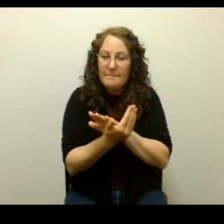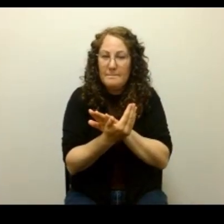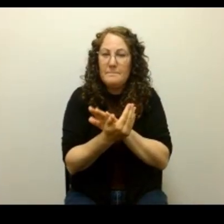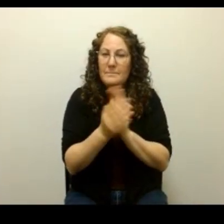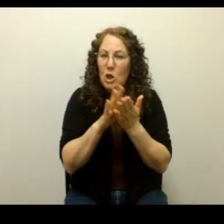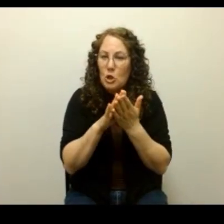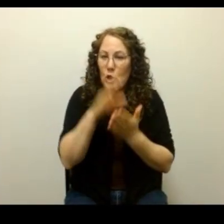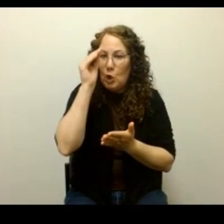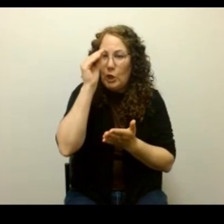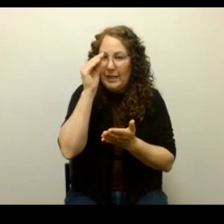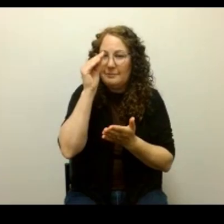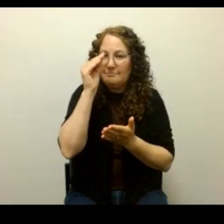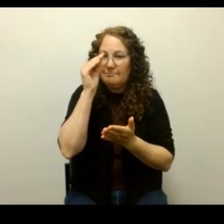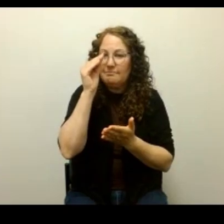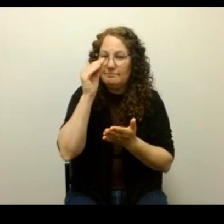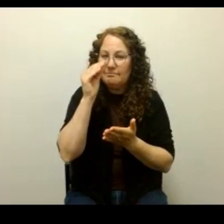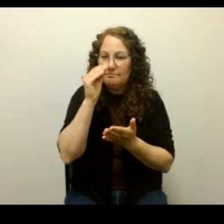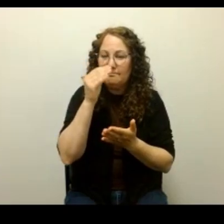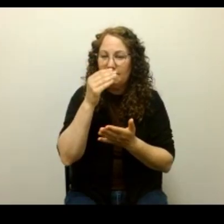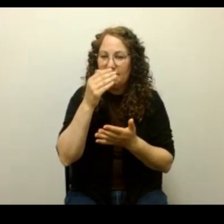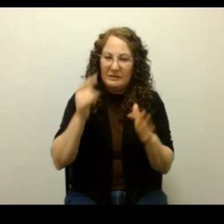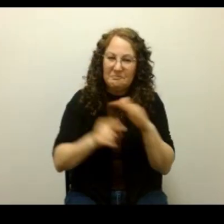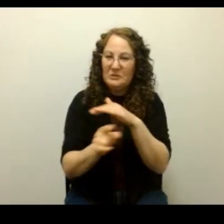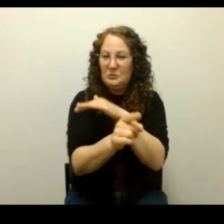learning adventure.